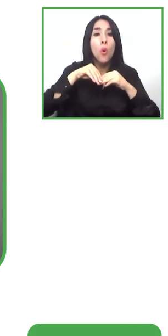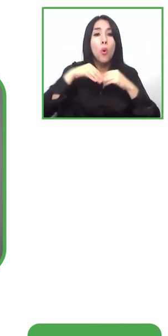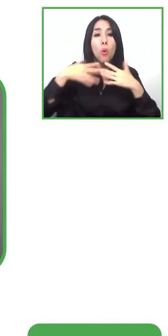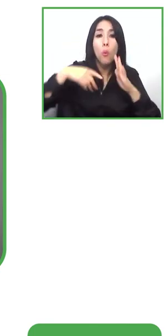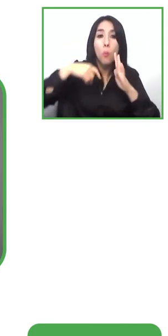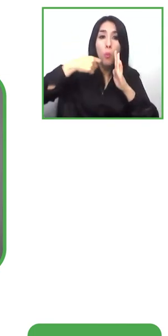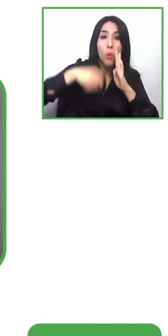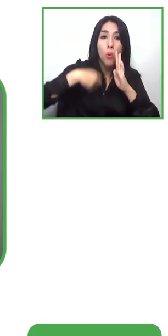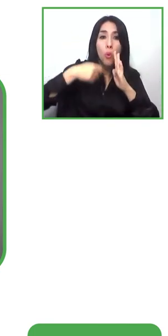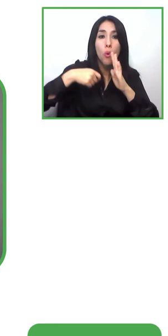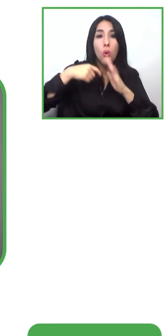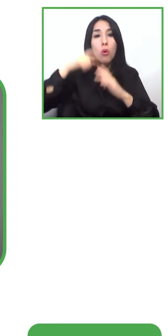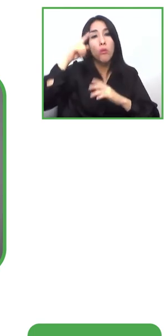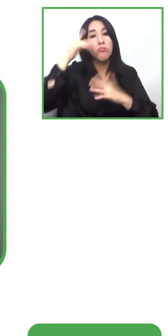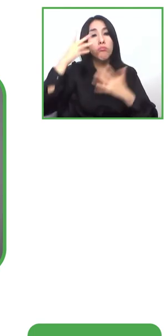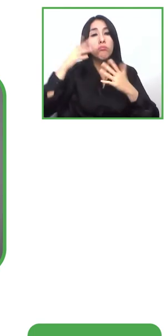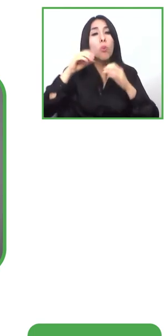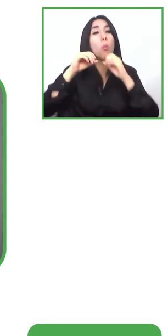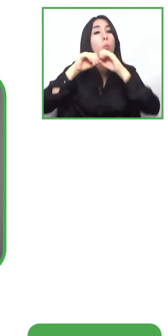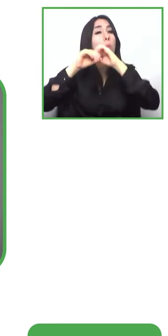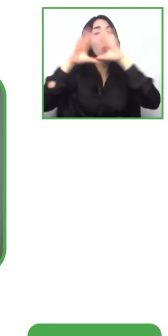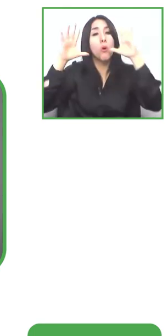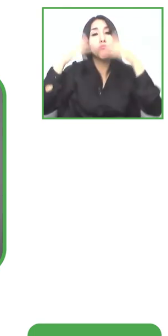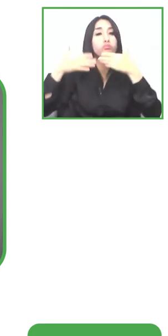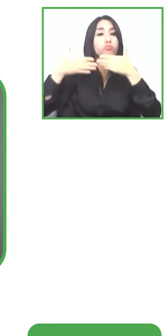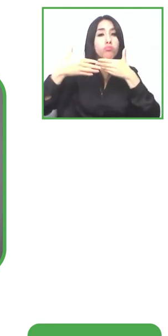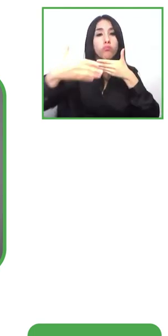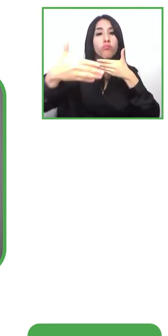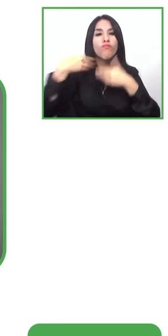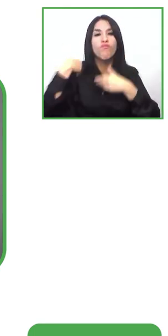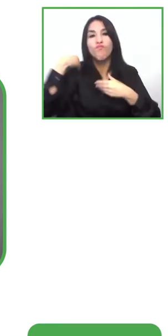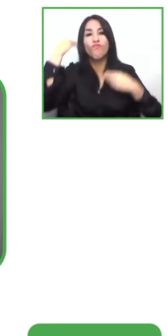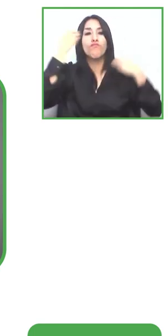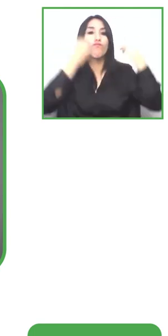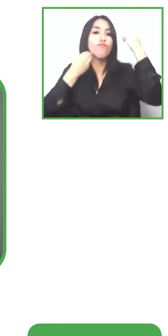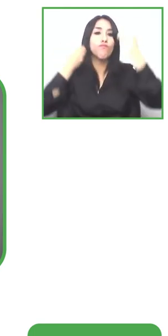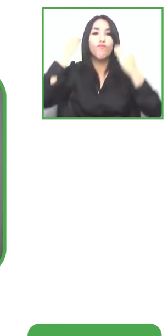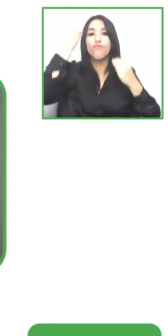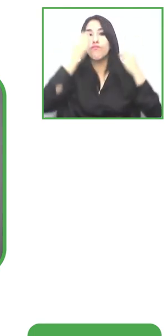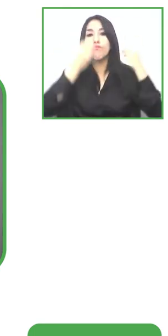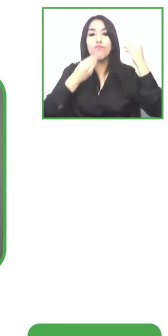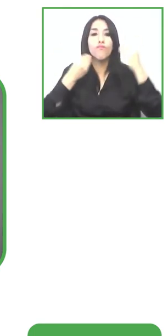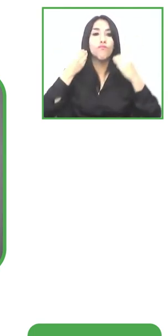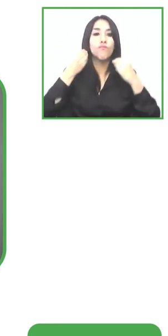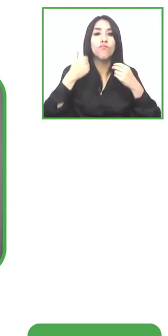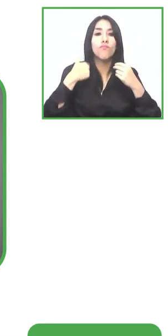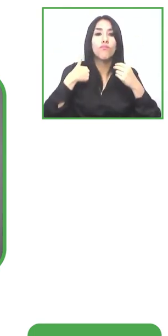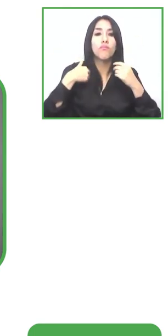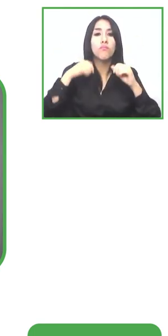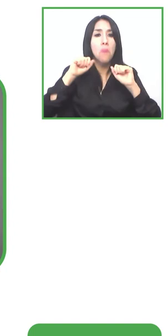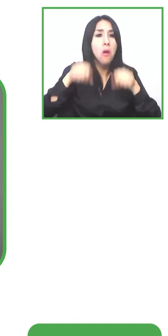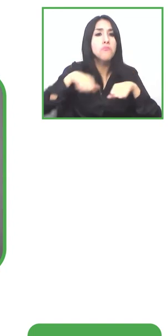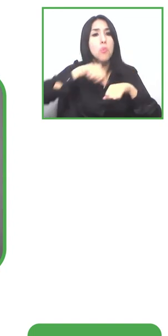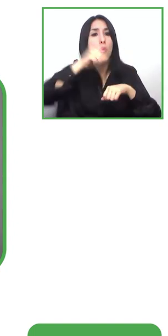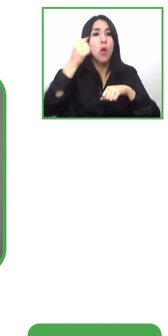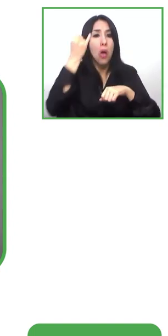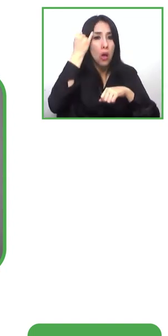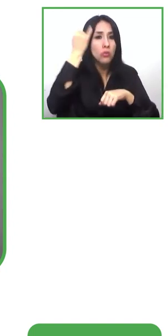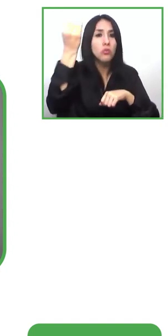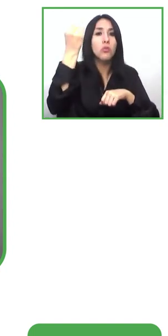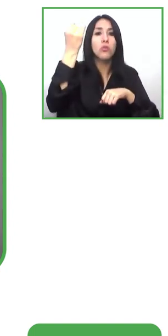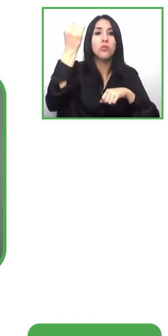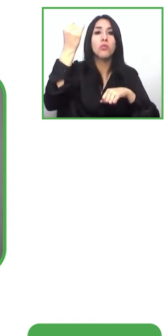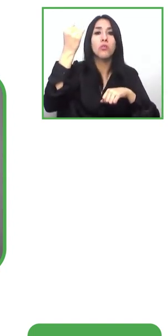would be, well, today we're placed, we're located in a farm of many